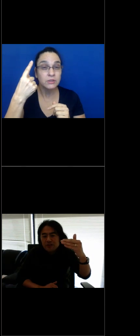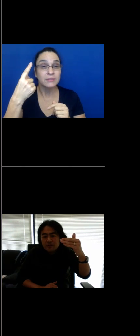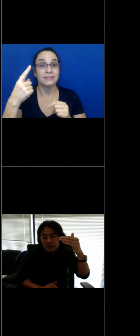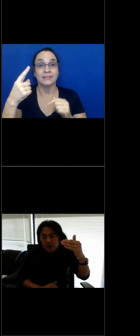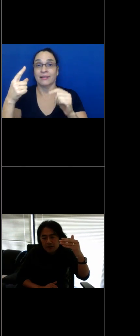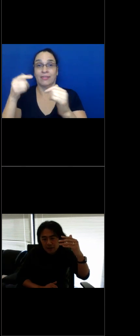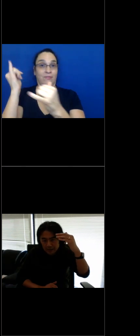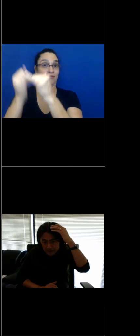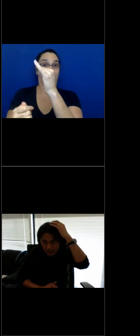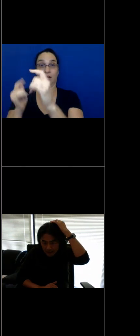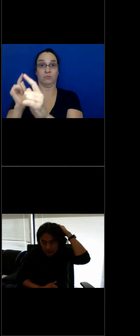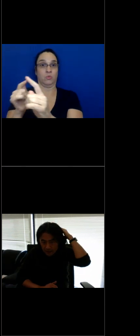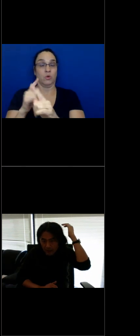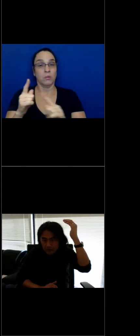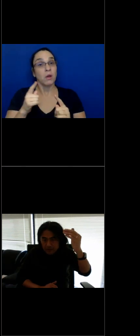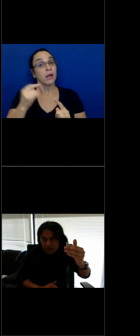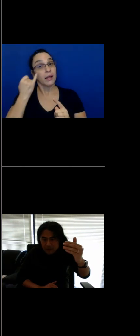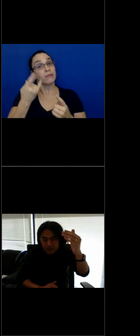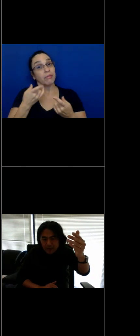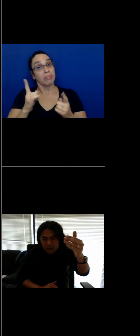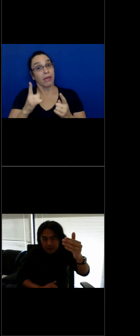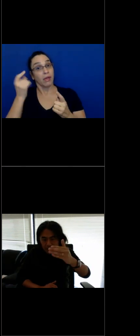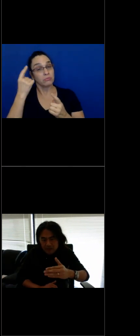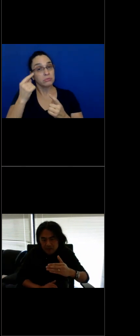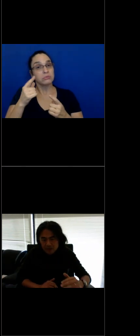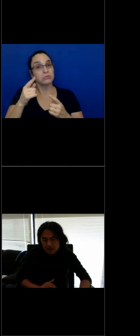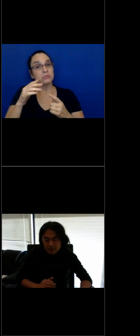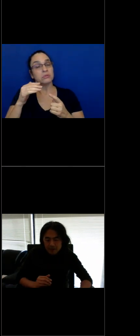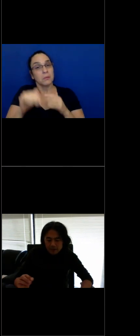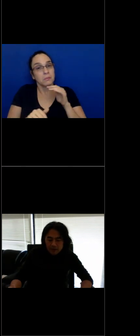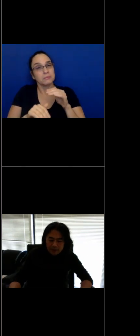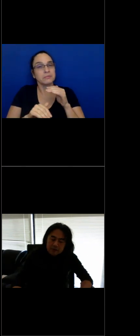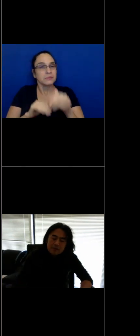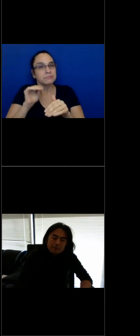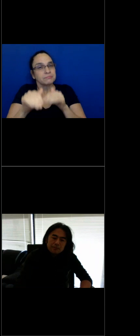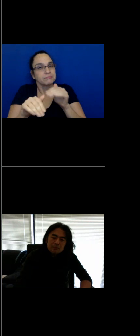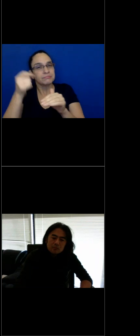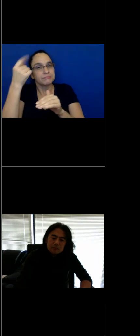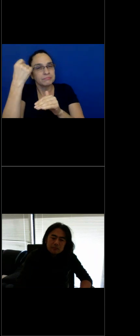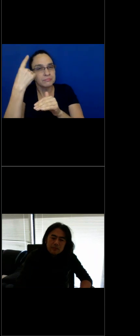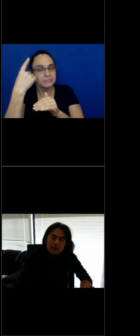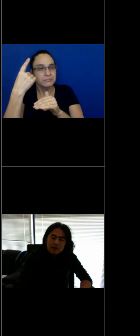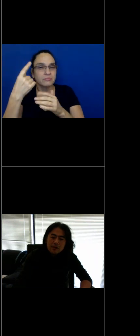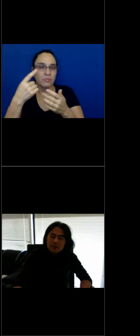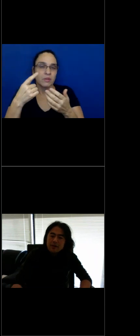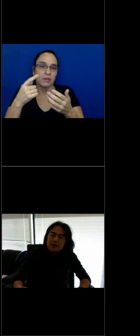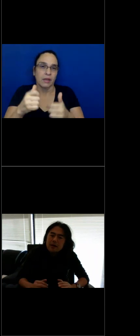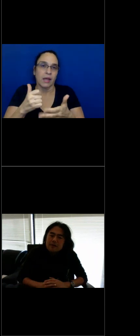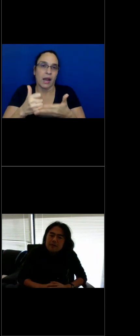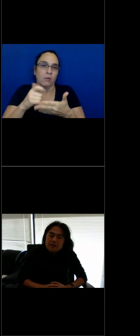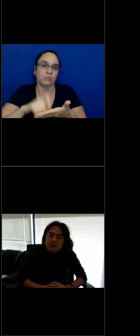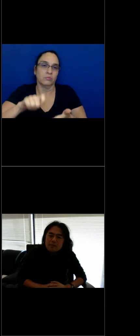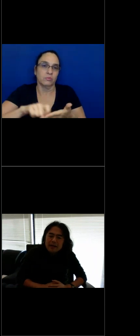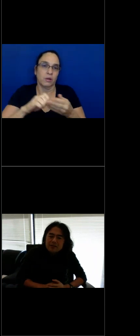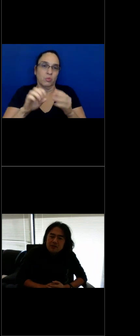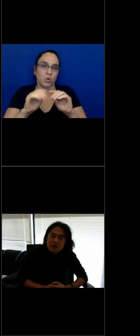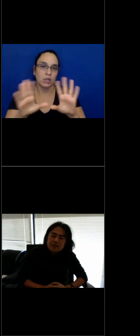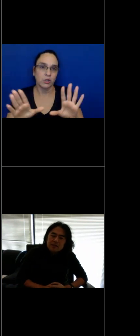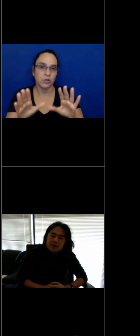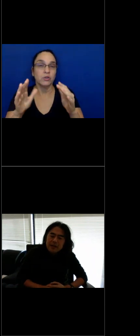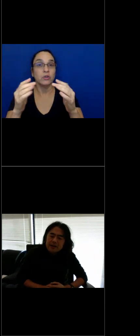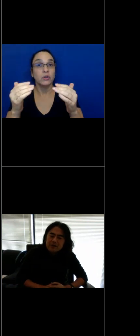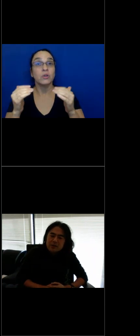also appreciate the logic that leads you from the outer layer to the inner layers. So here, going back